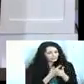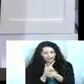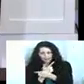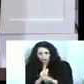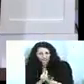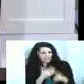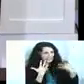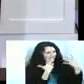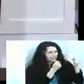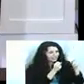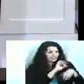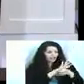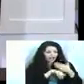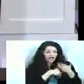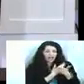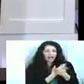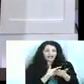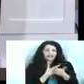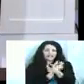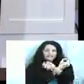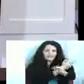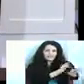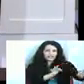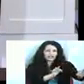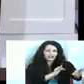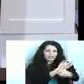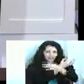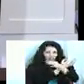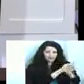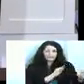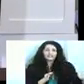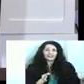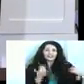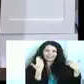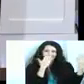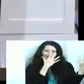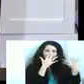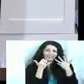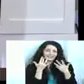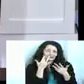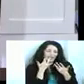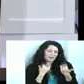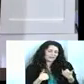and healing that sets us free. That's what we're offered this morning.